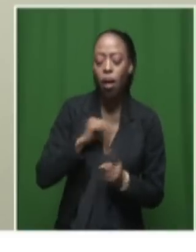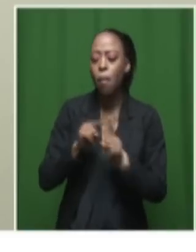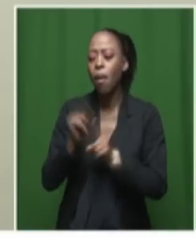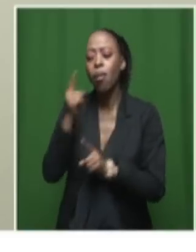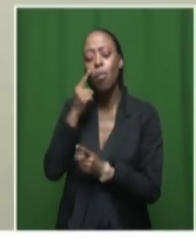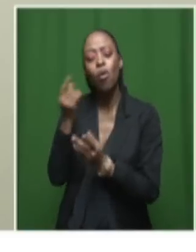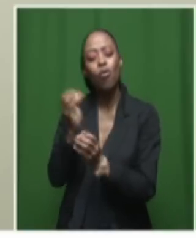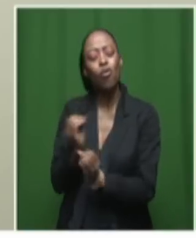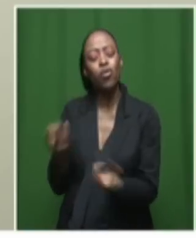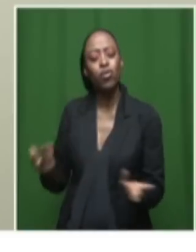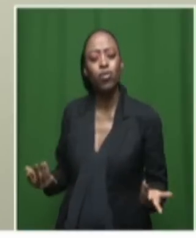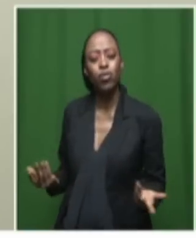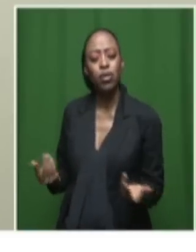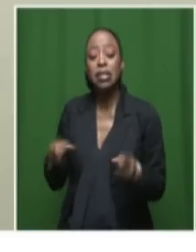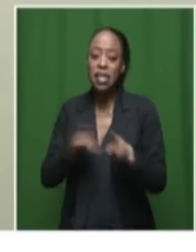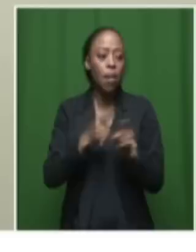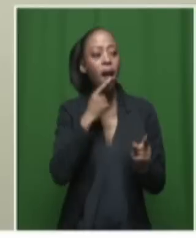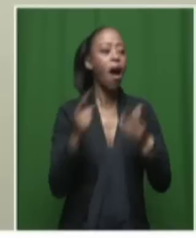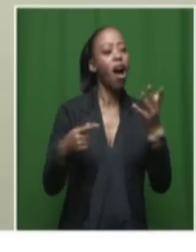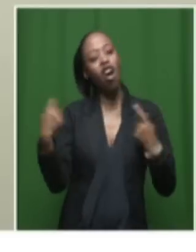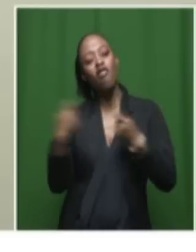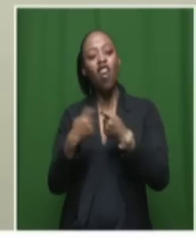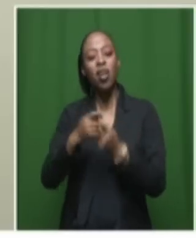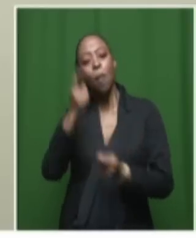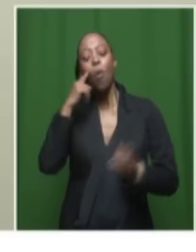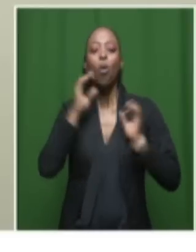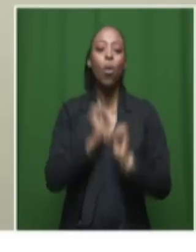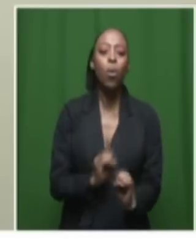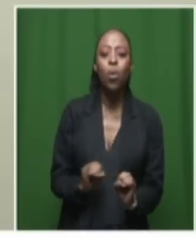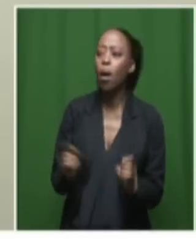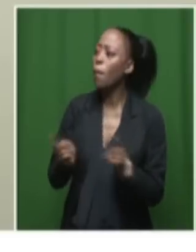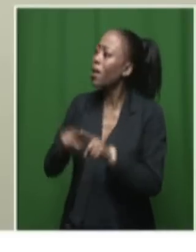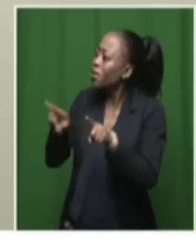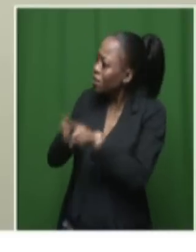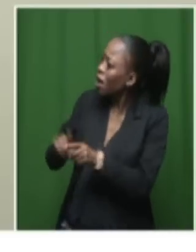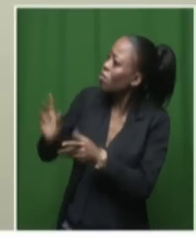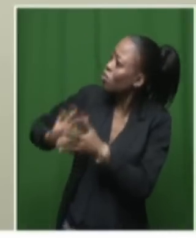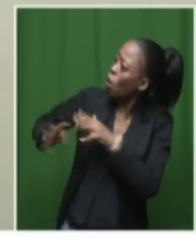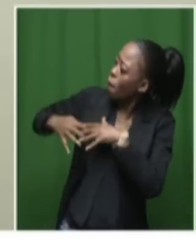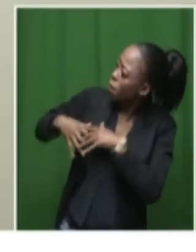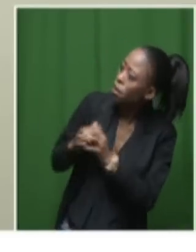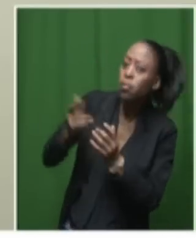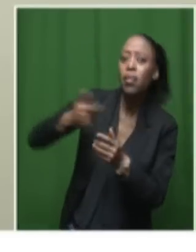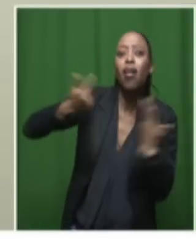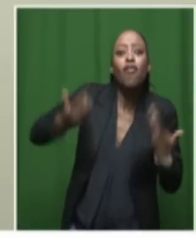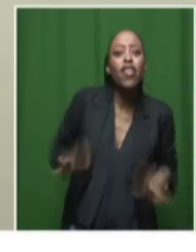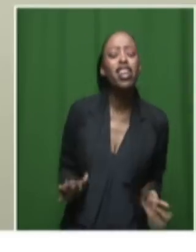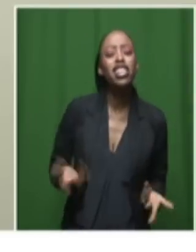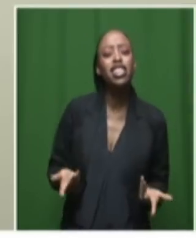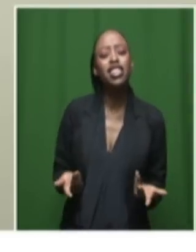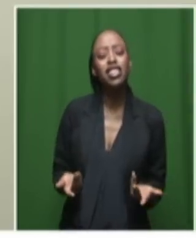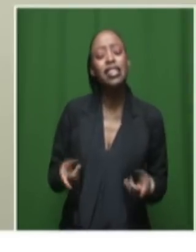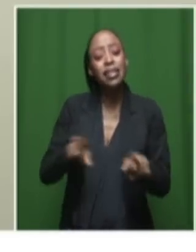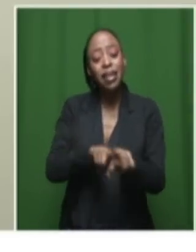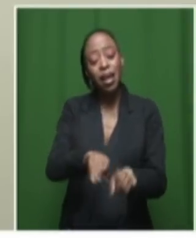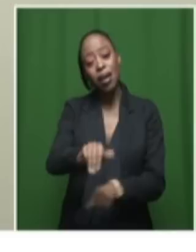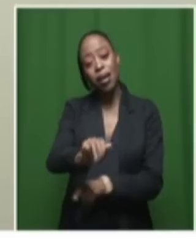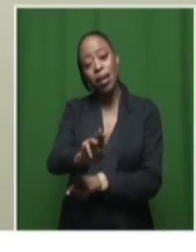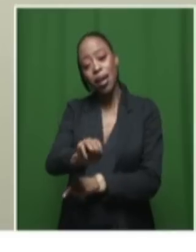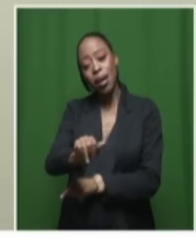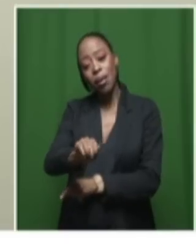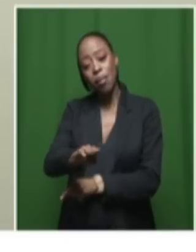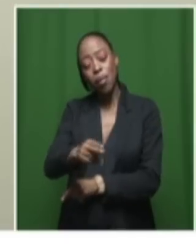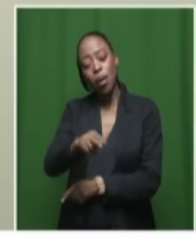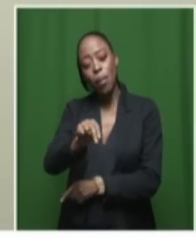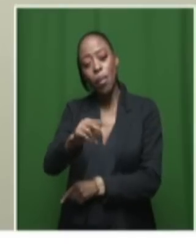in terms of their funding. I sit here with Amabungani having accused us of being funded by the Chinese